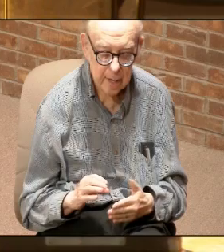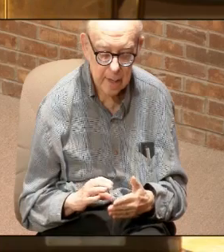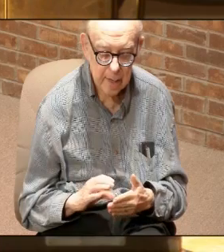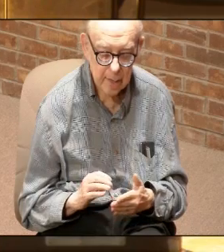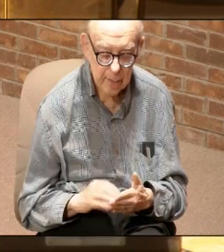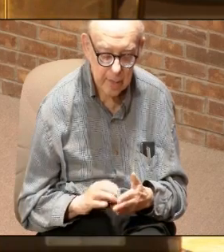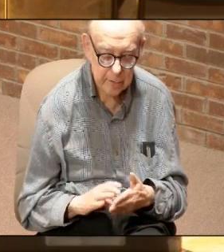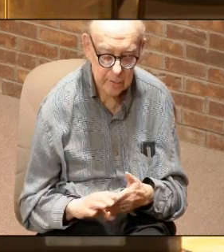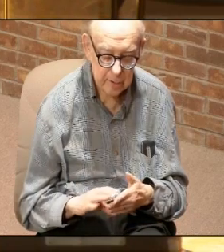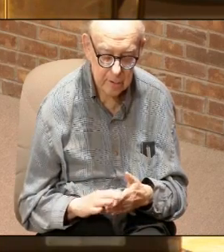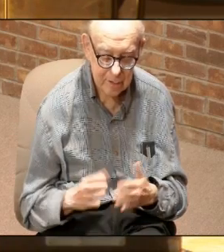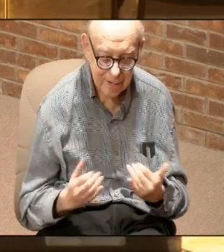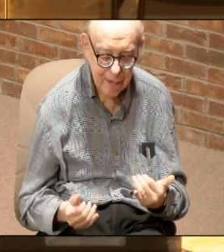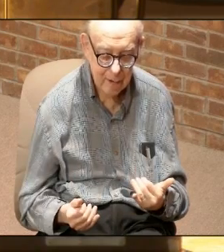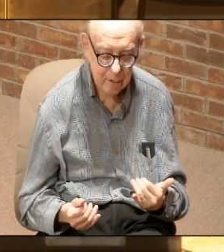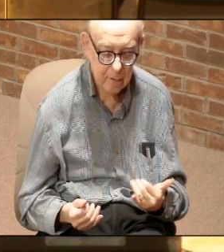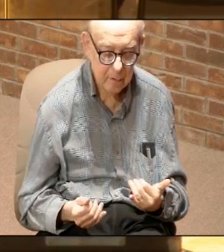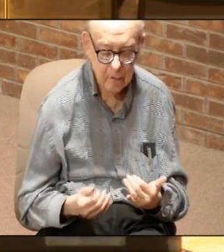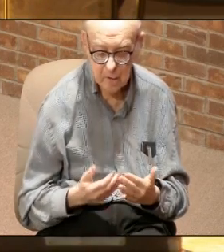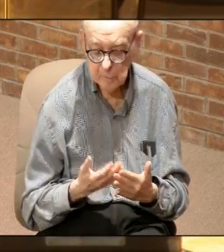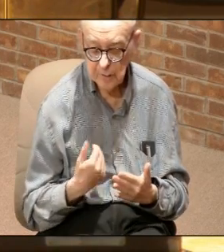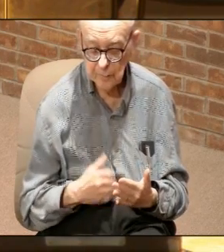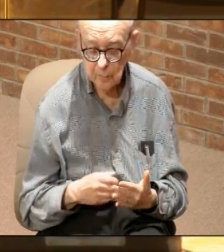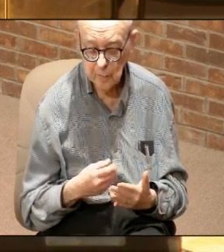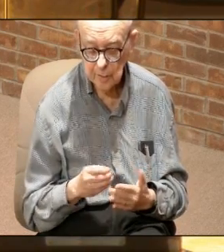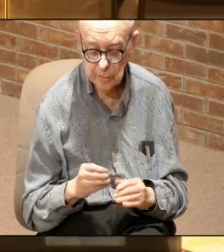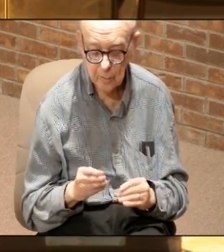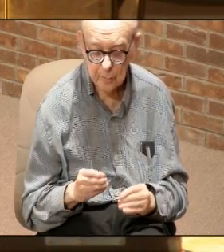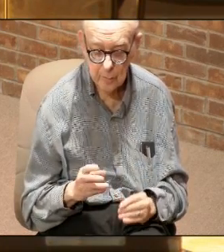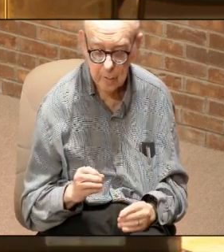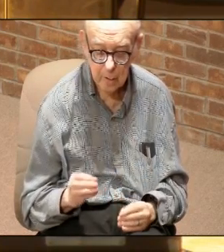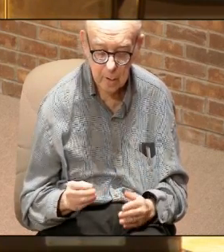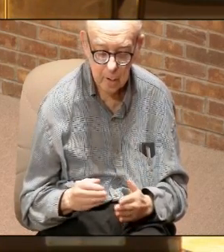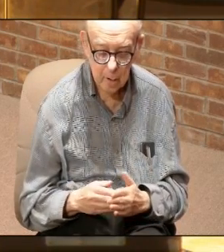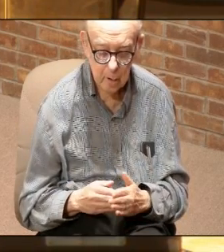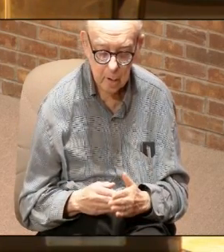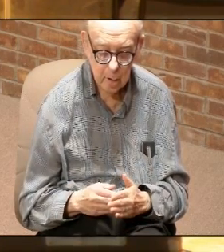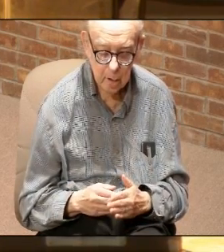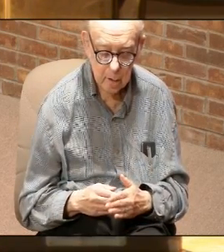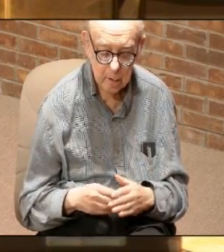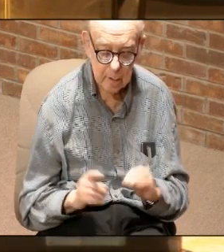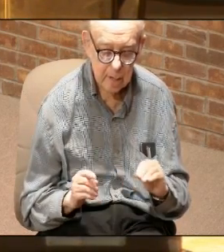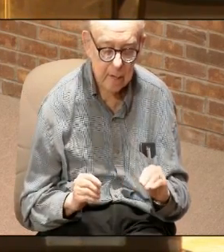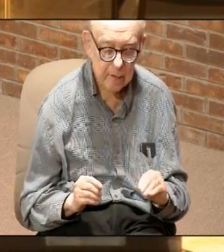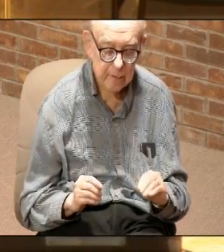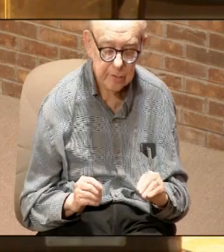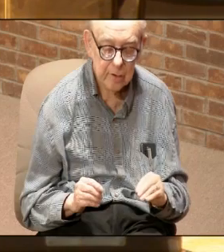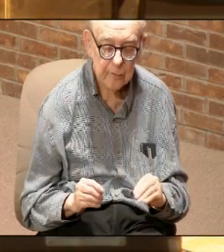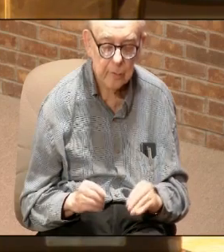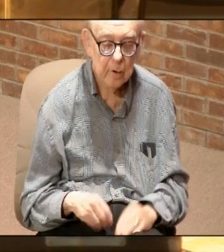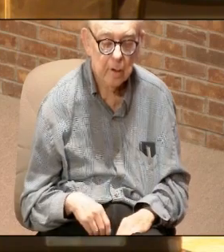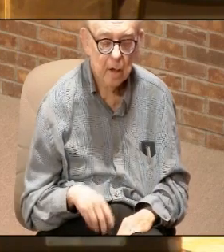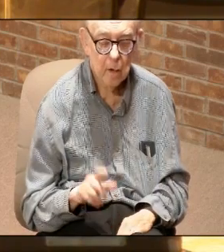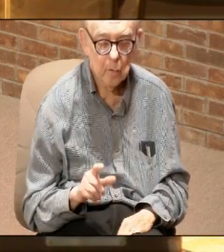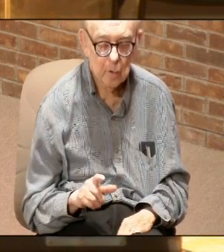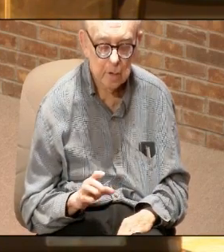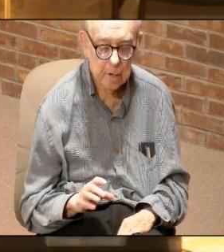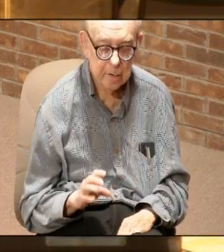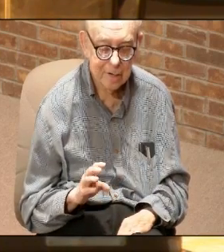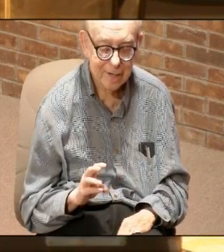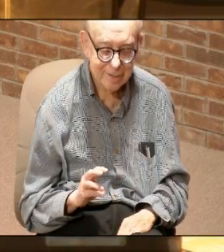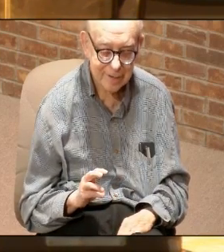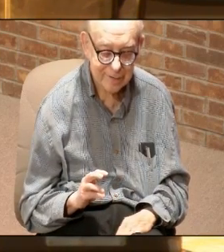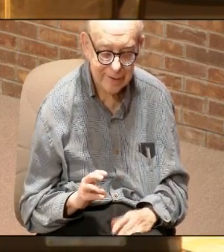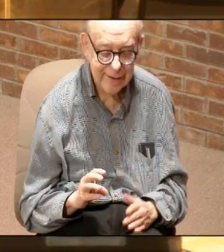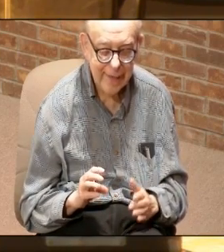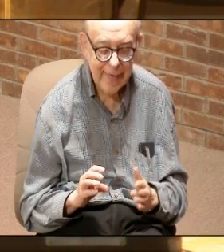market? These houses that used to go for $30,000 are now being marketed for $160,000 to $180,000. And